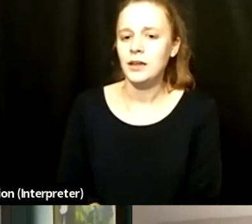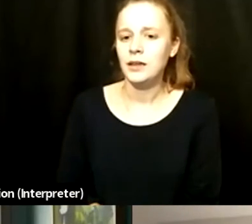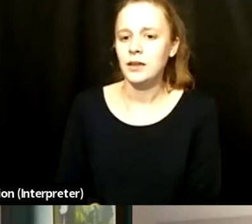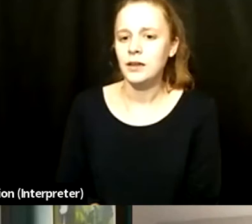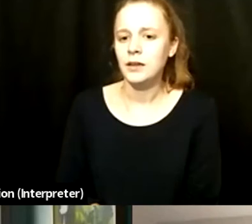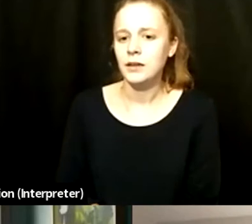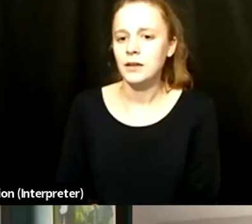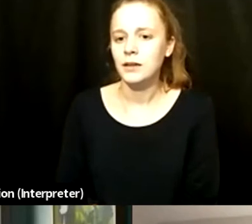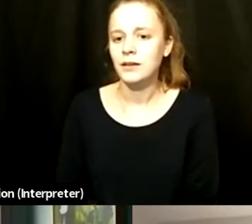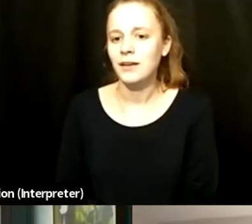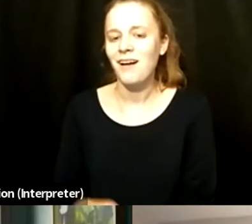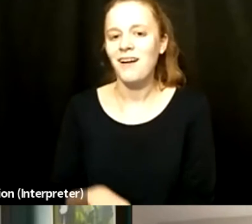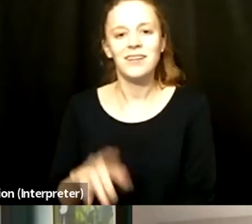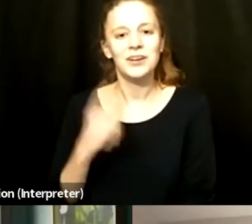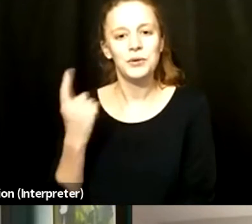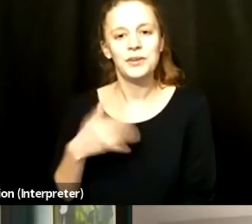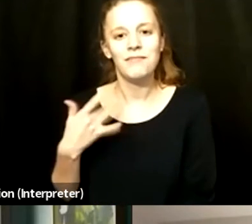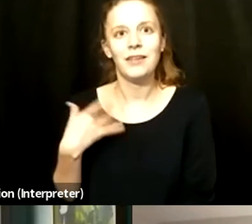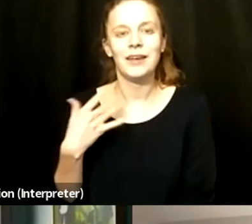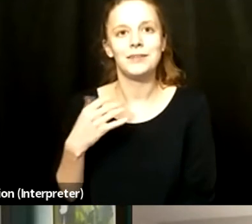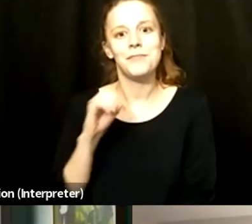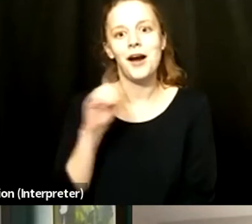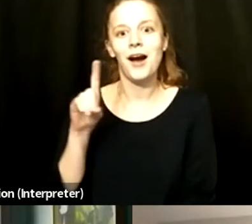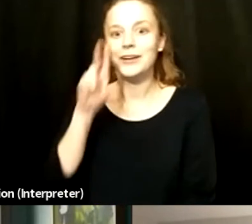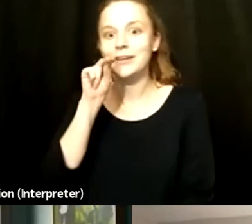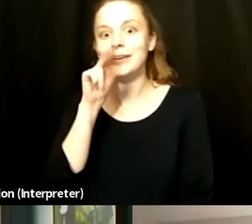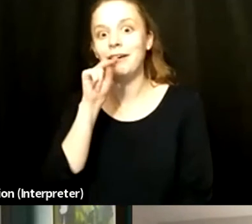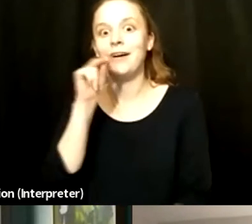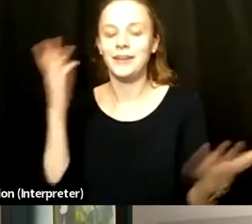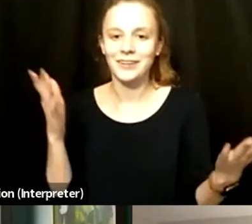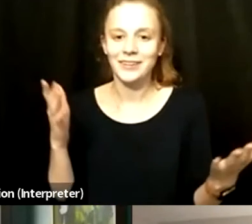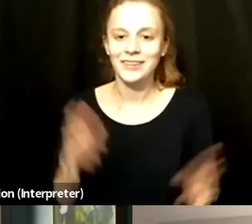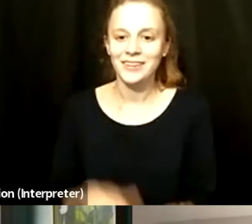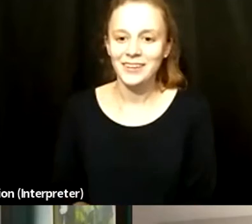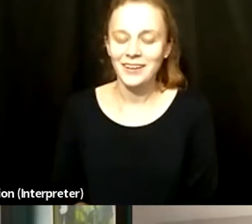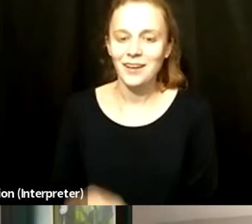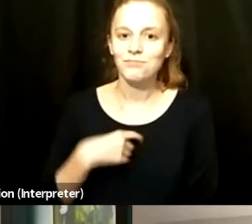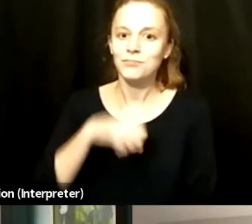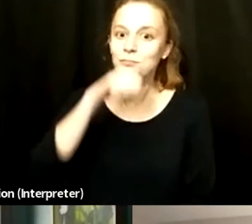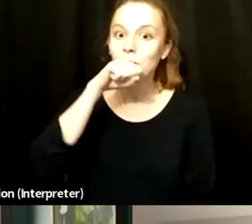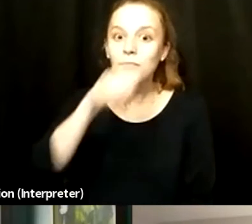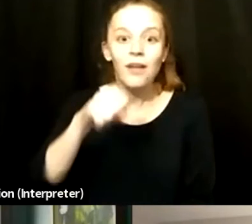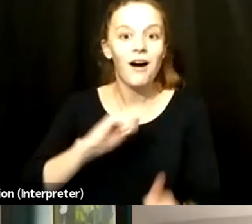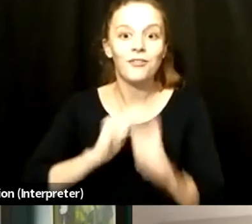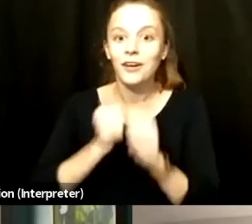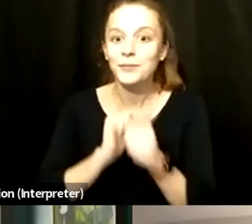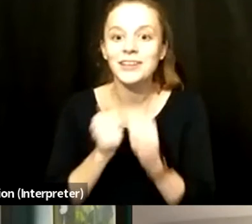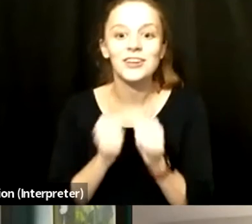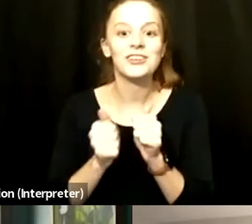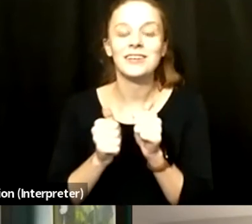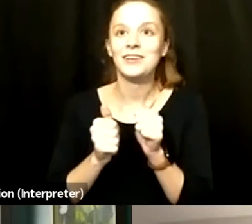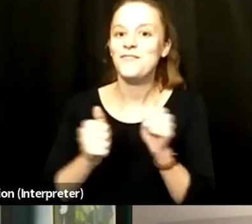I always felt like an odd duck in adaptive sports. Loved competition, was